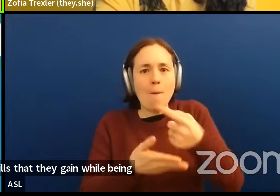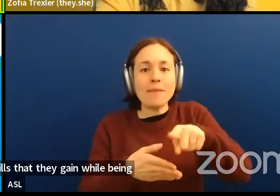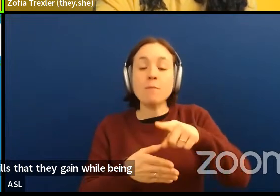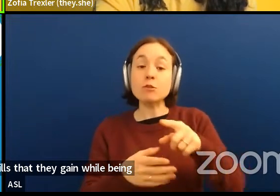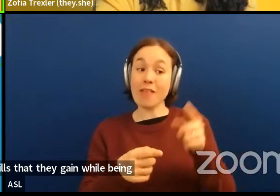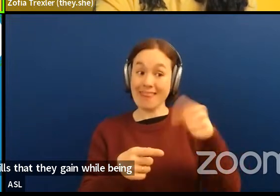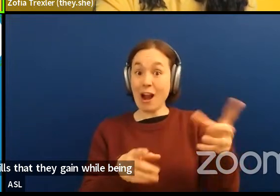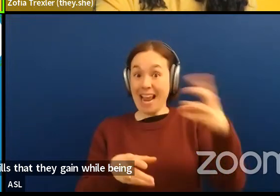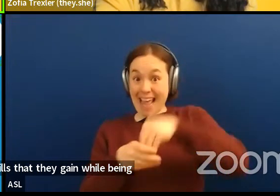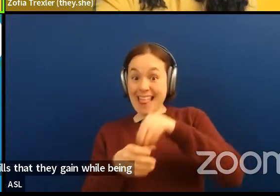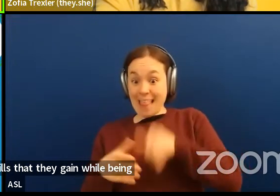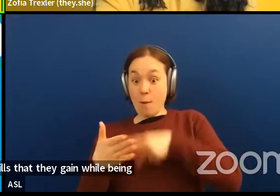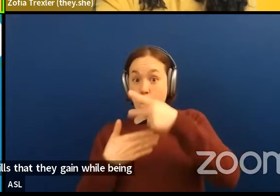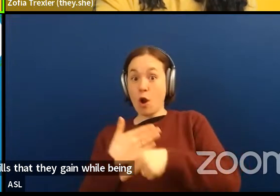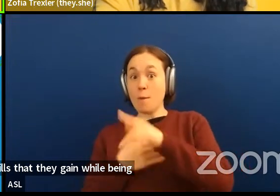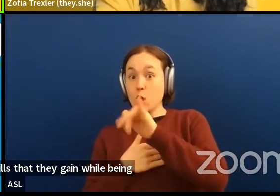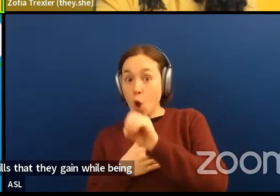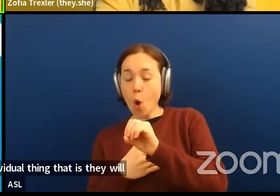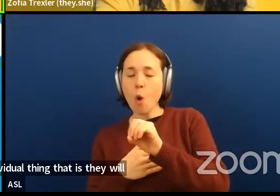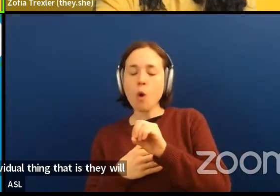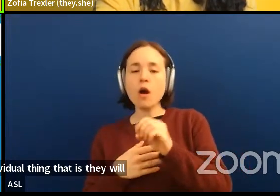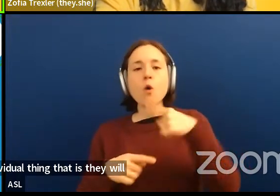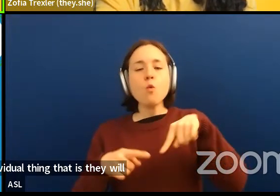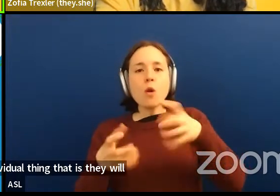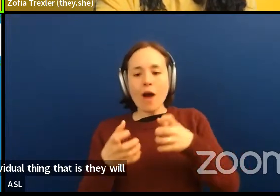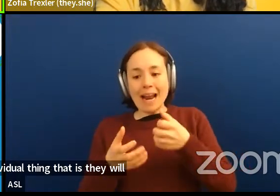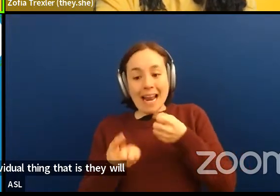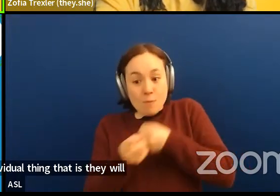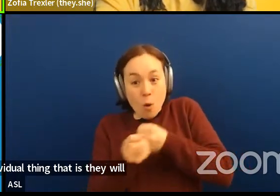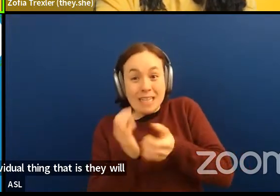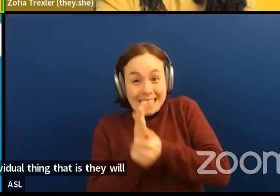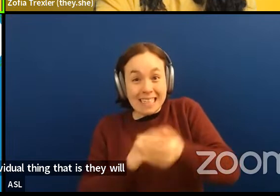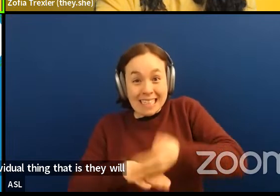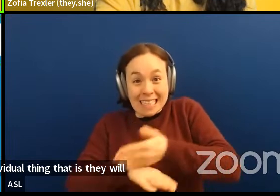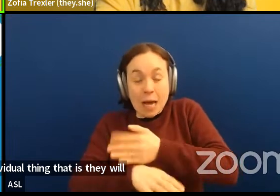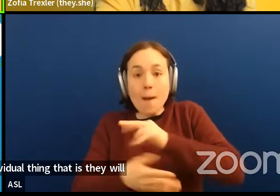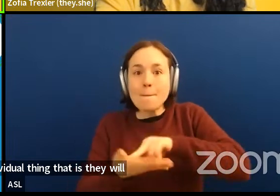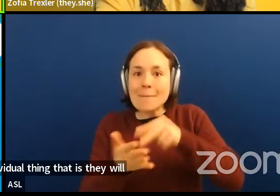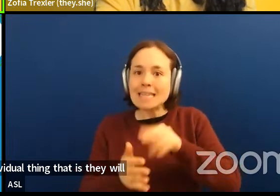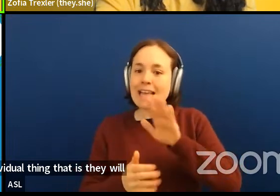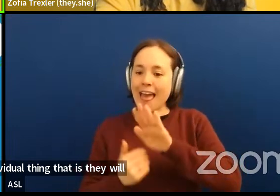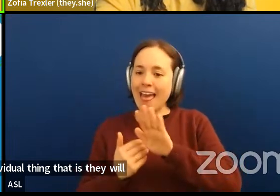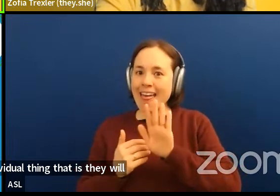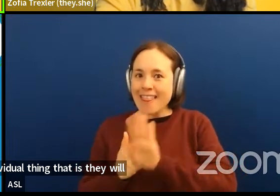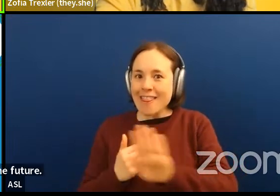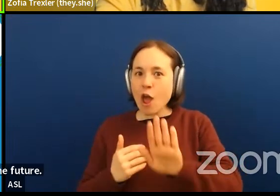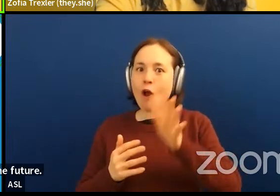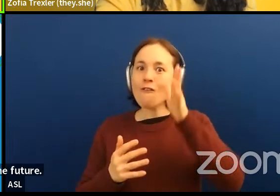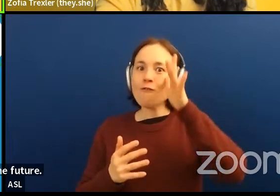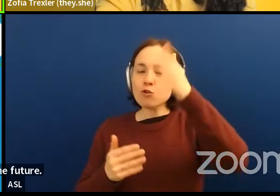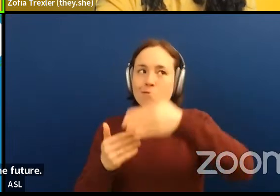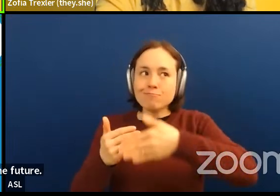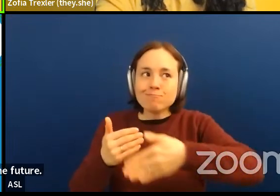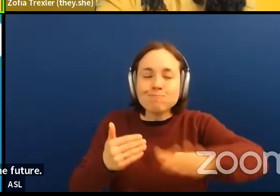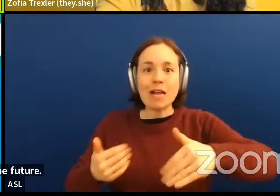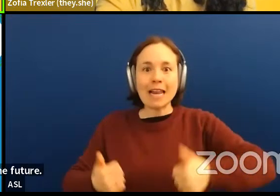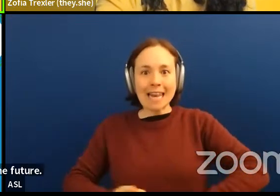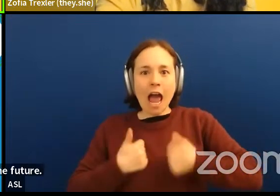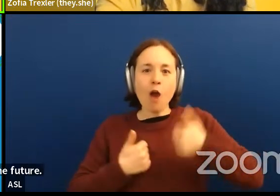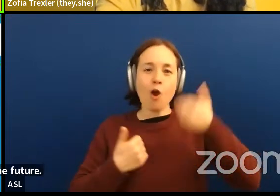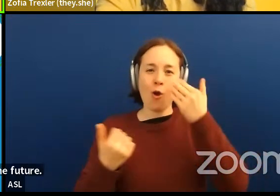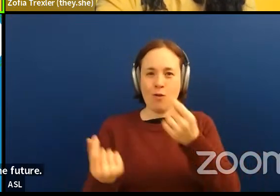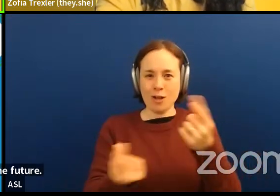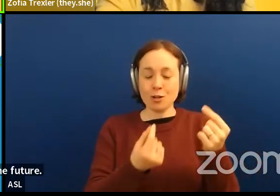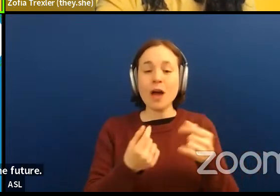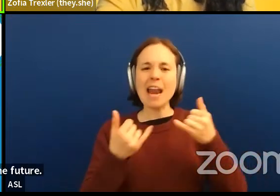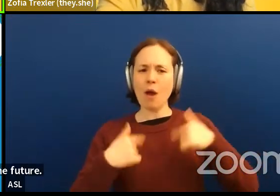things that they would do in the future. And with that, I'll pass it to Goldie, because I know he would love to talk about more about